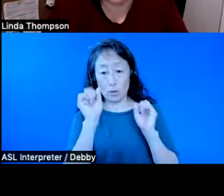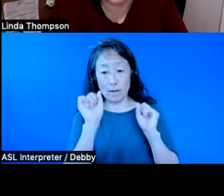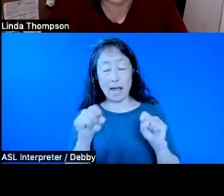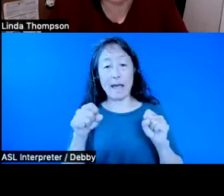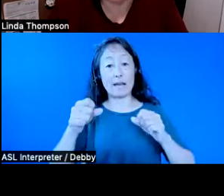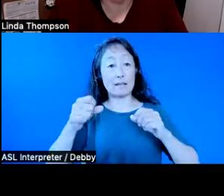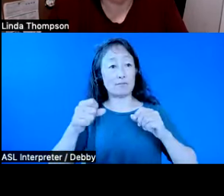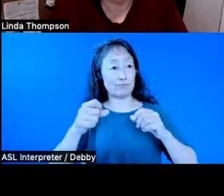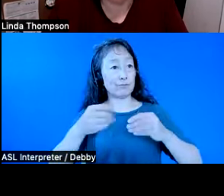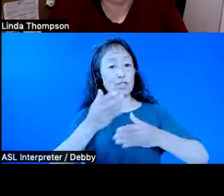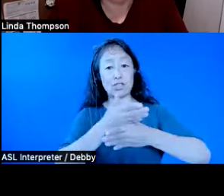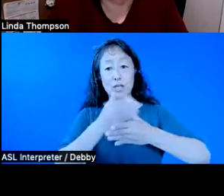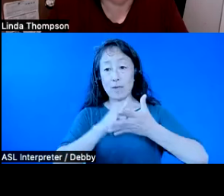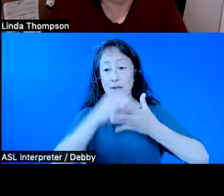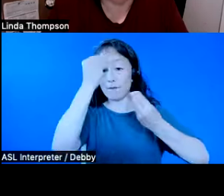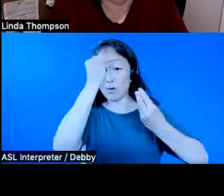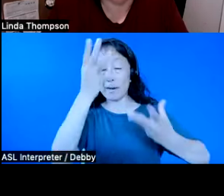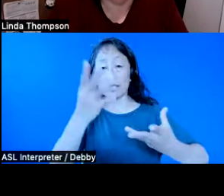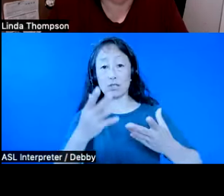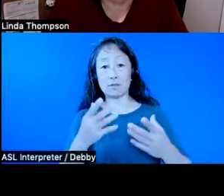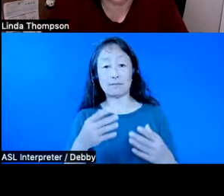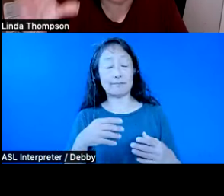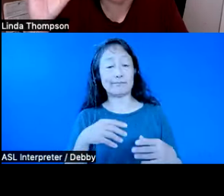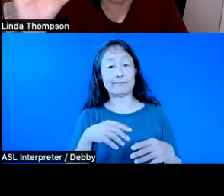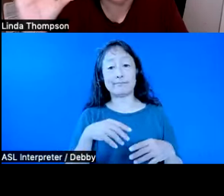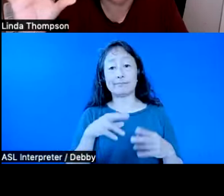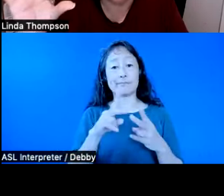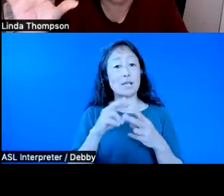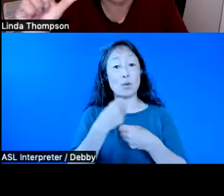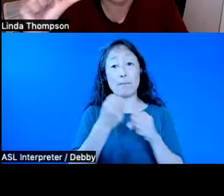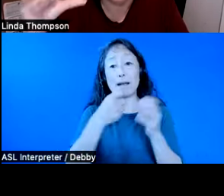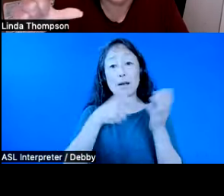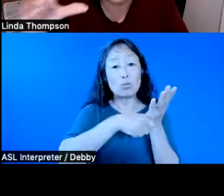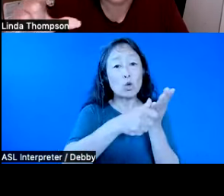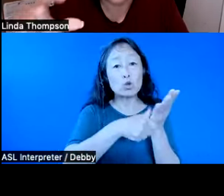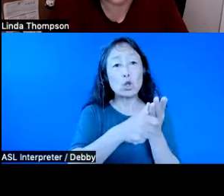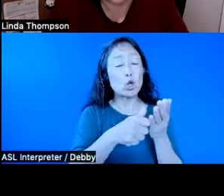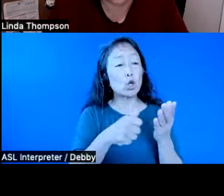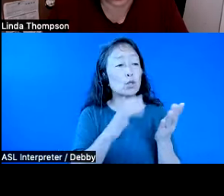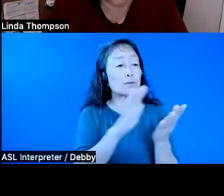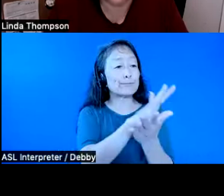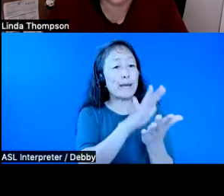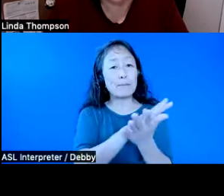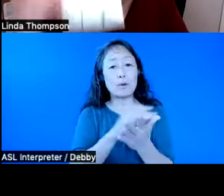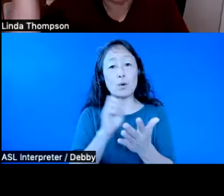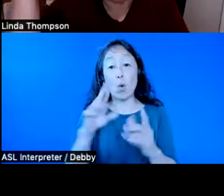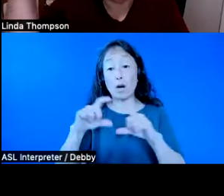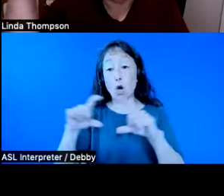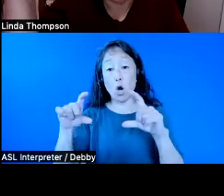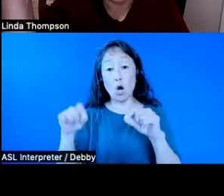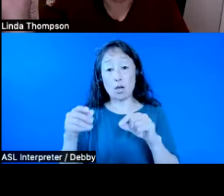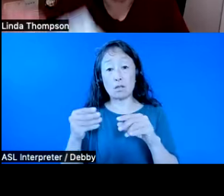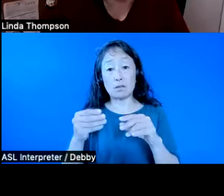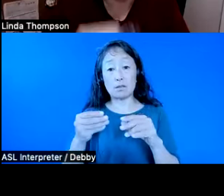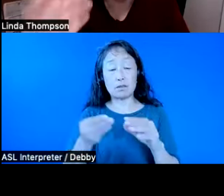share this either by brochure, a little handout, or a card that somebody could have to